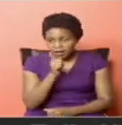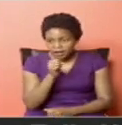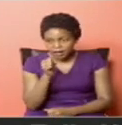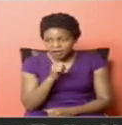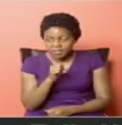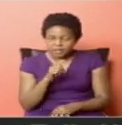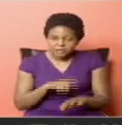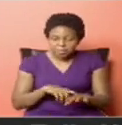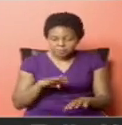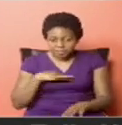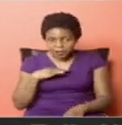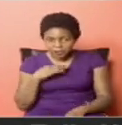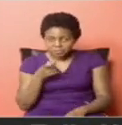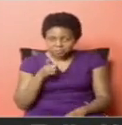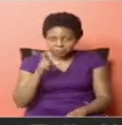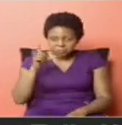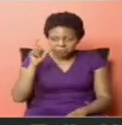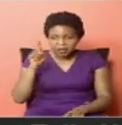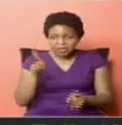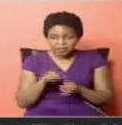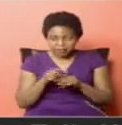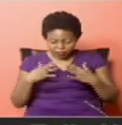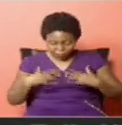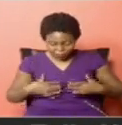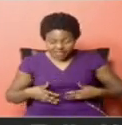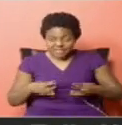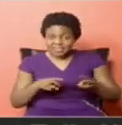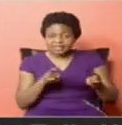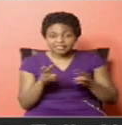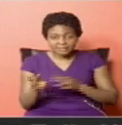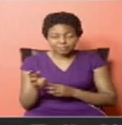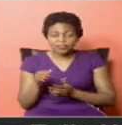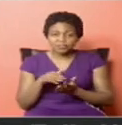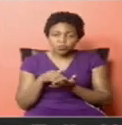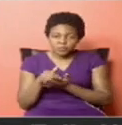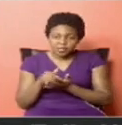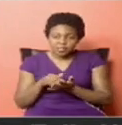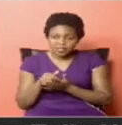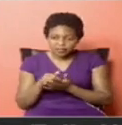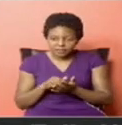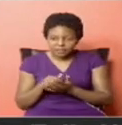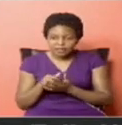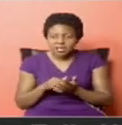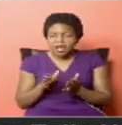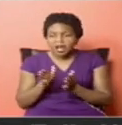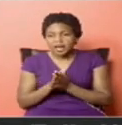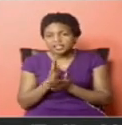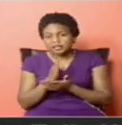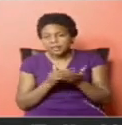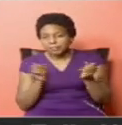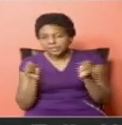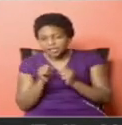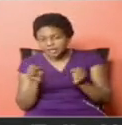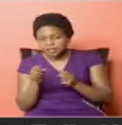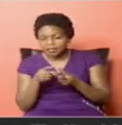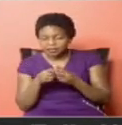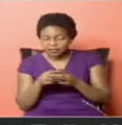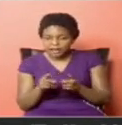as you age, the systems degenerate. And some diseases start coming